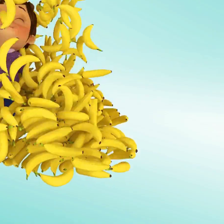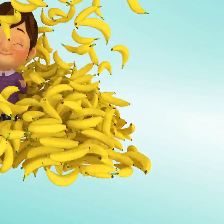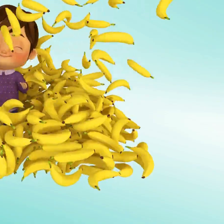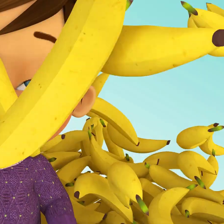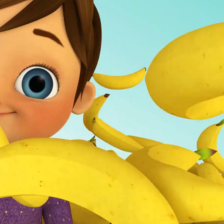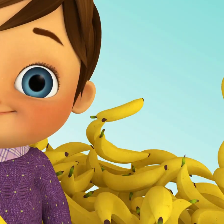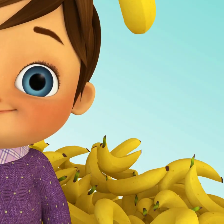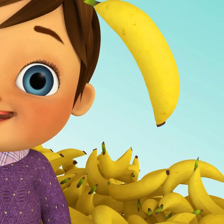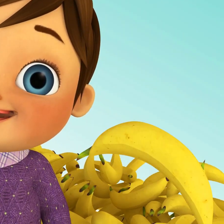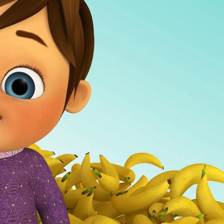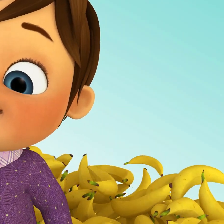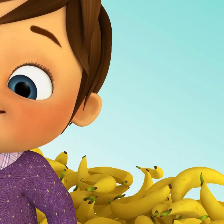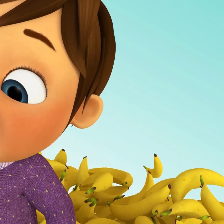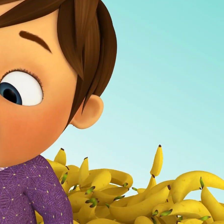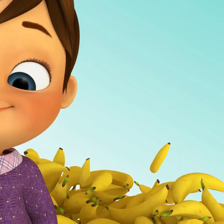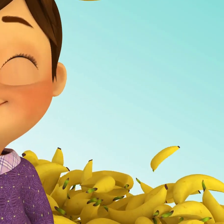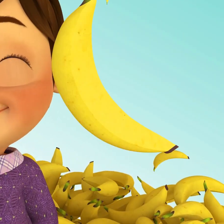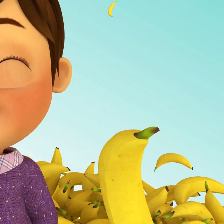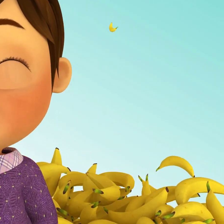foreign